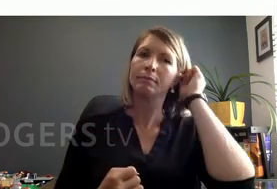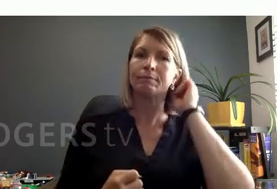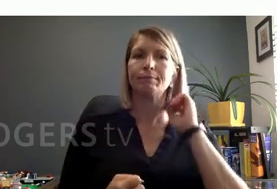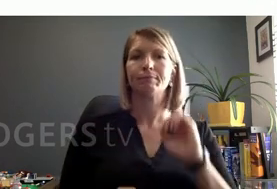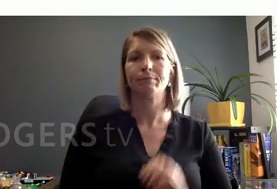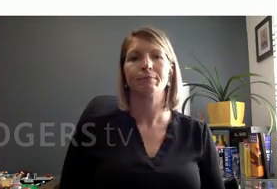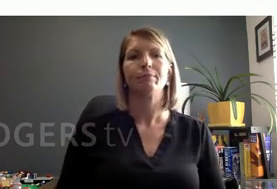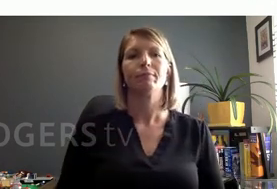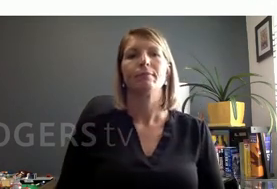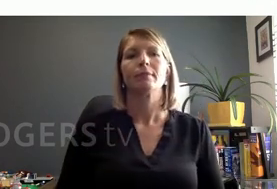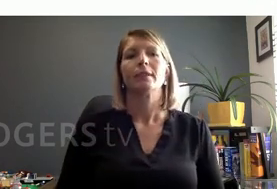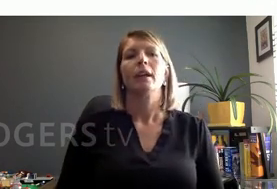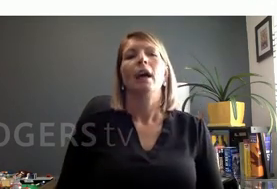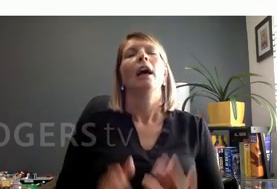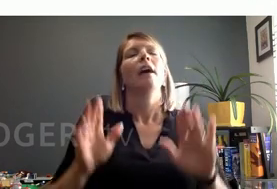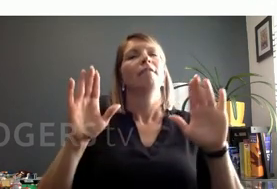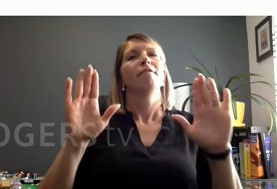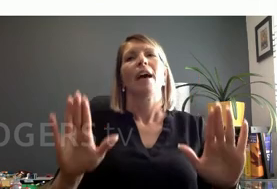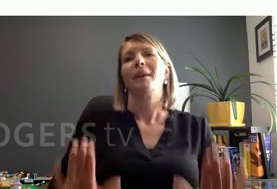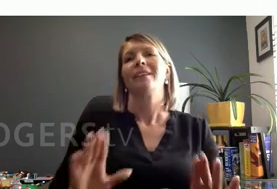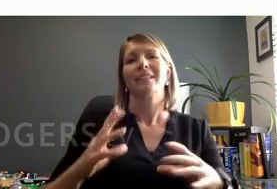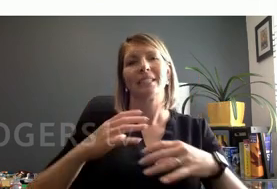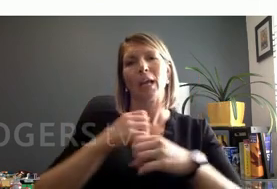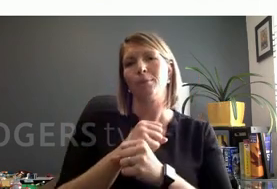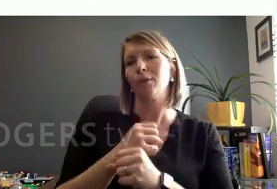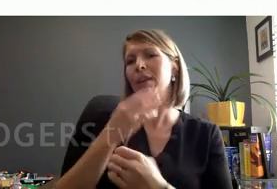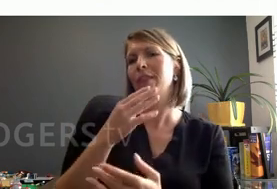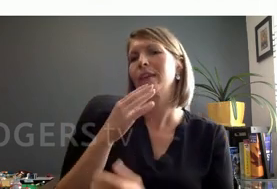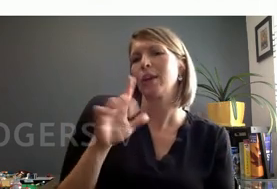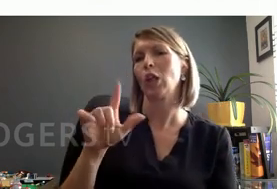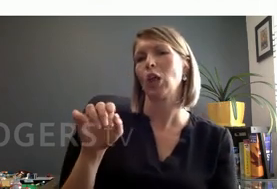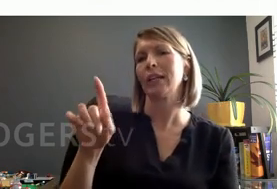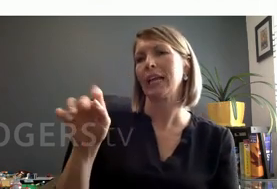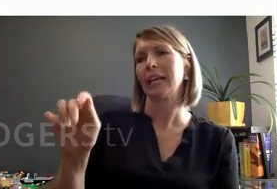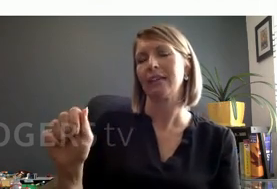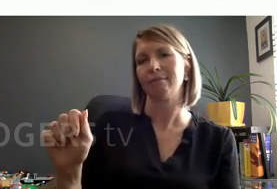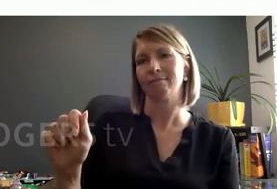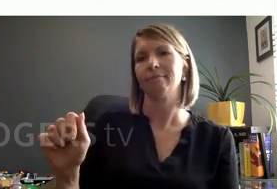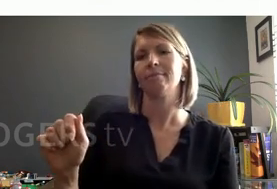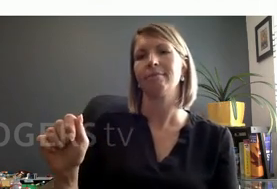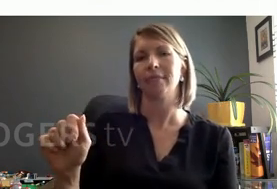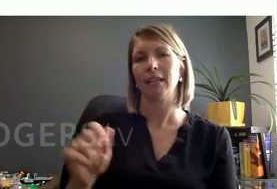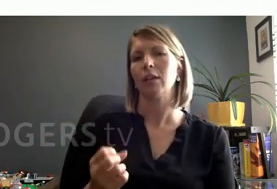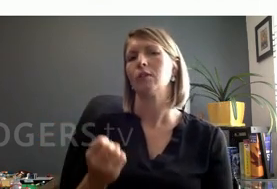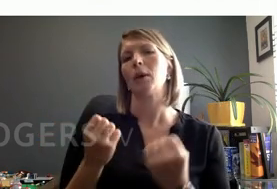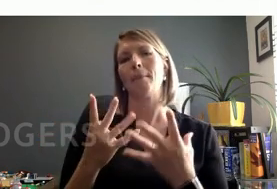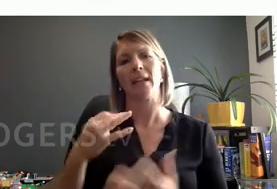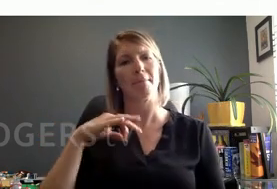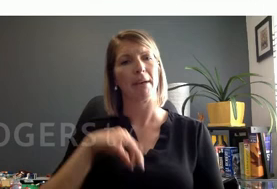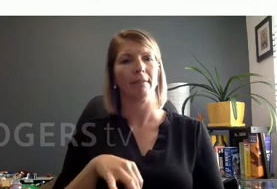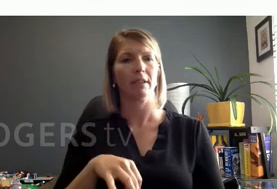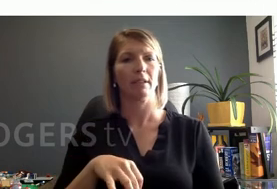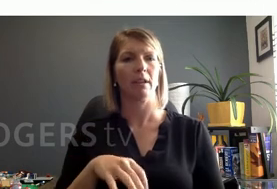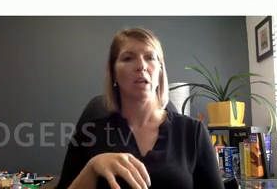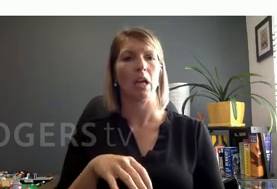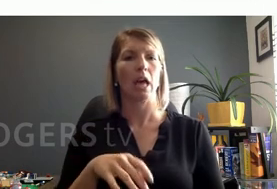That's a wonderful way to summarize so many of the benefits. And I will end with to see if anyone